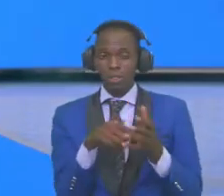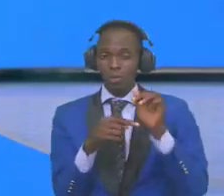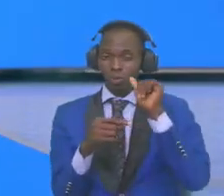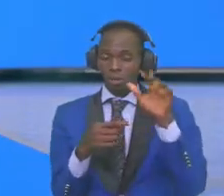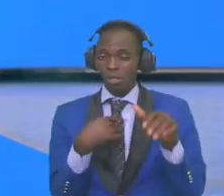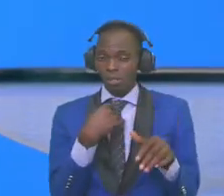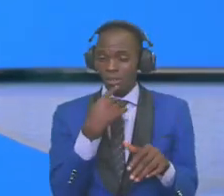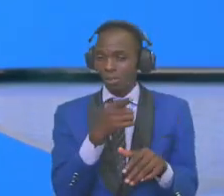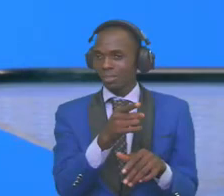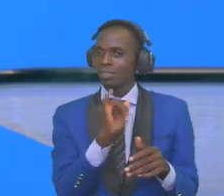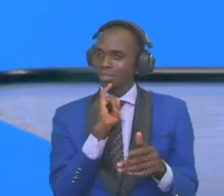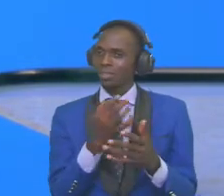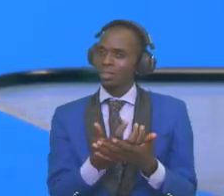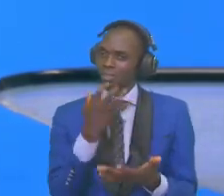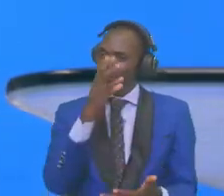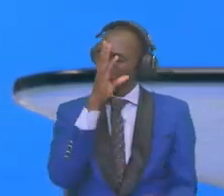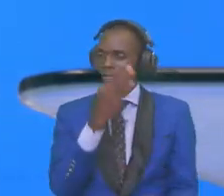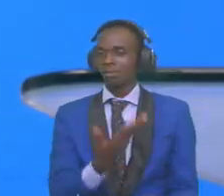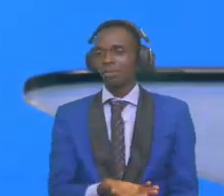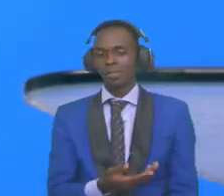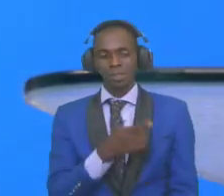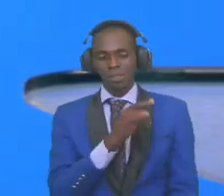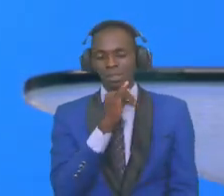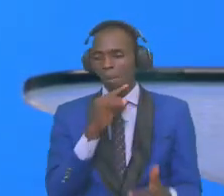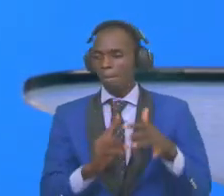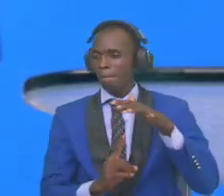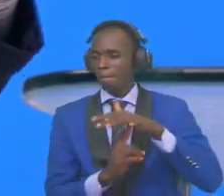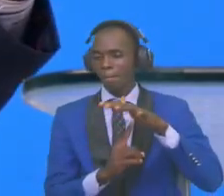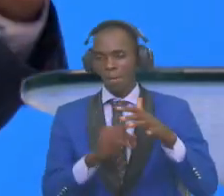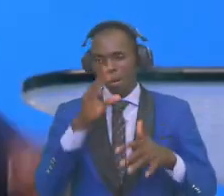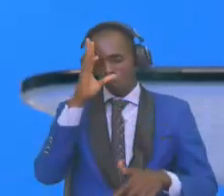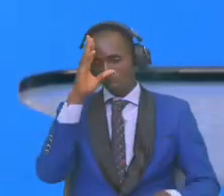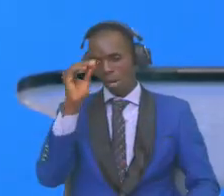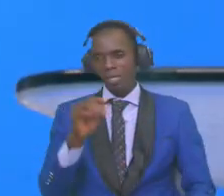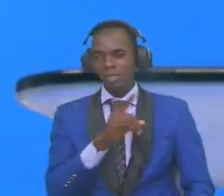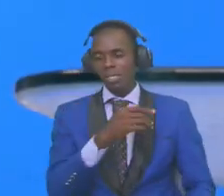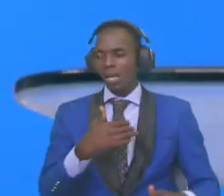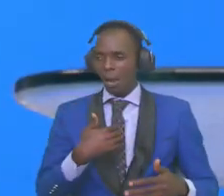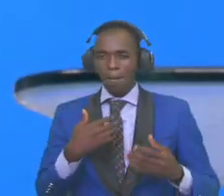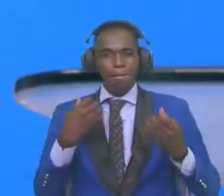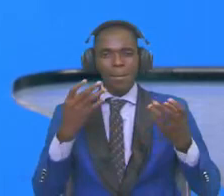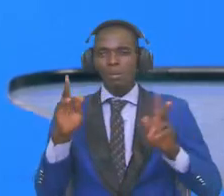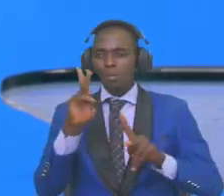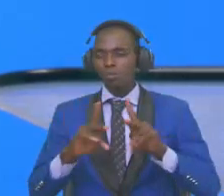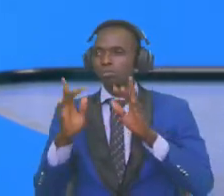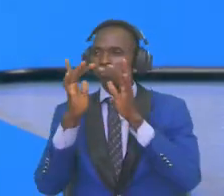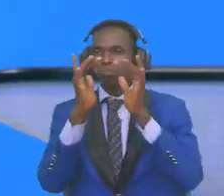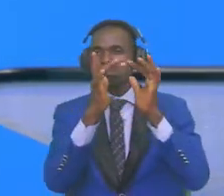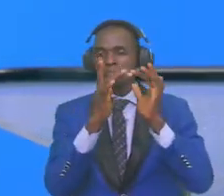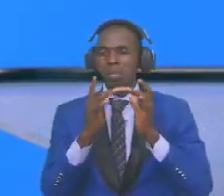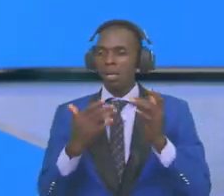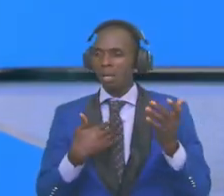and he's a rich man, and he's a popular man, and he has a lot of contacts, if I